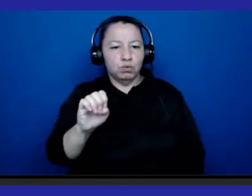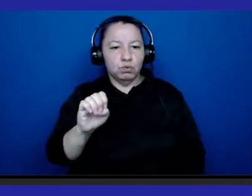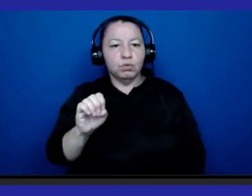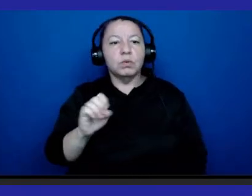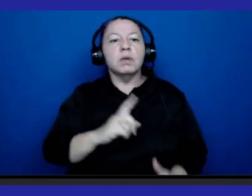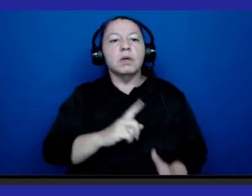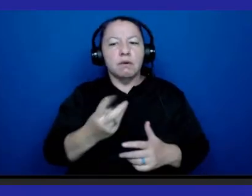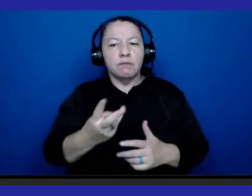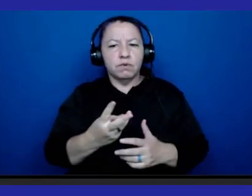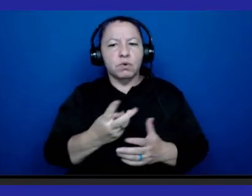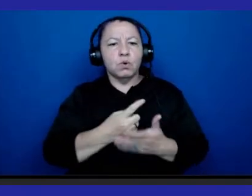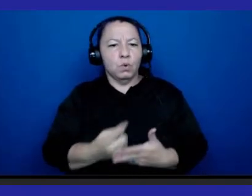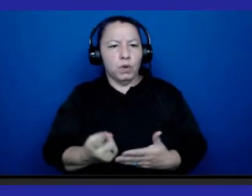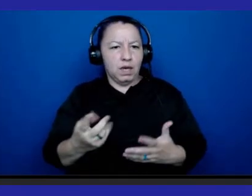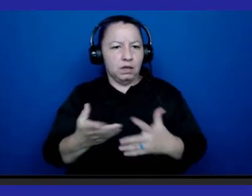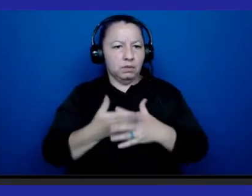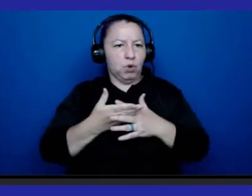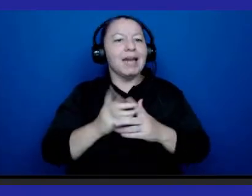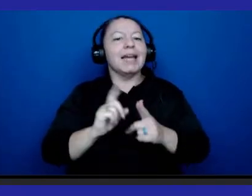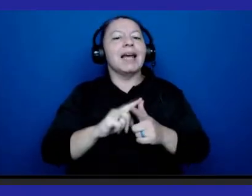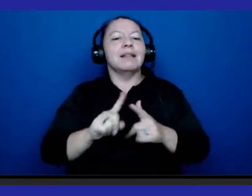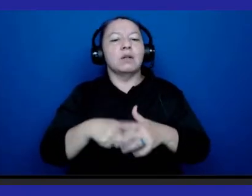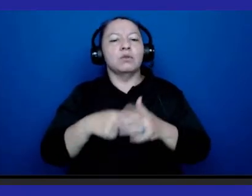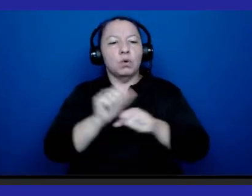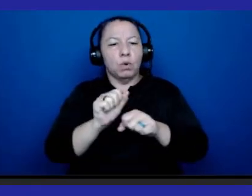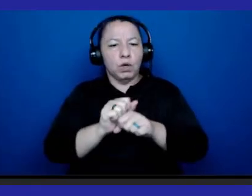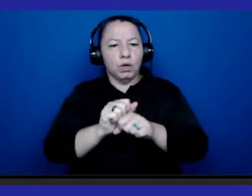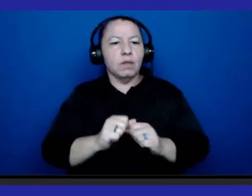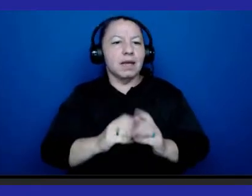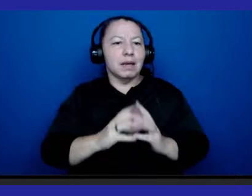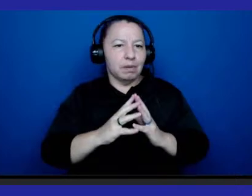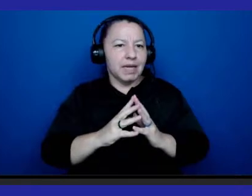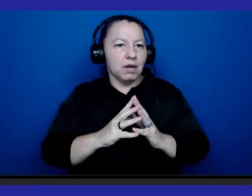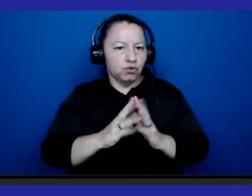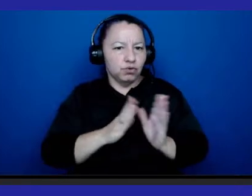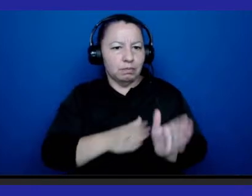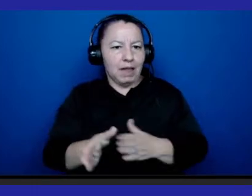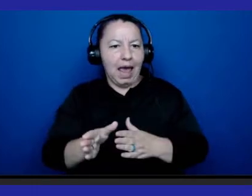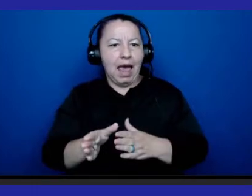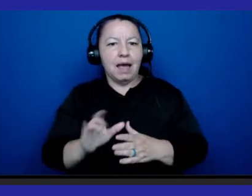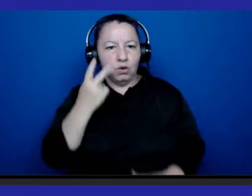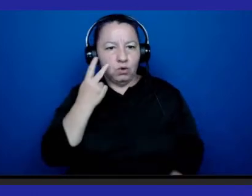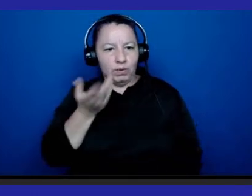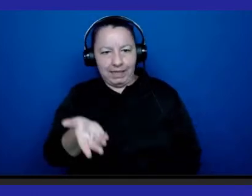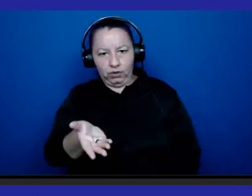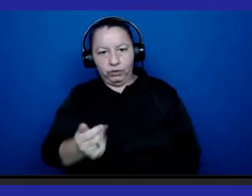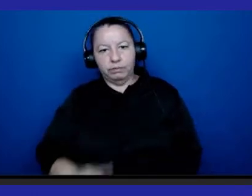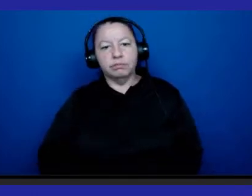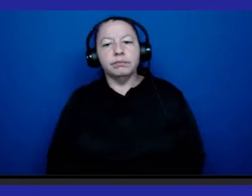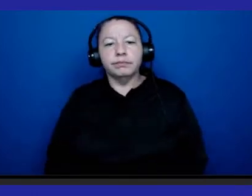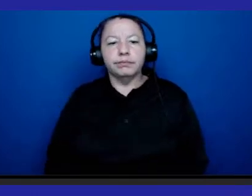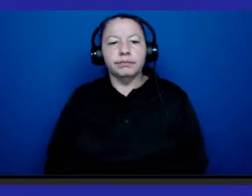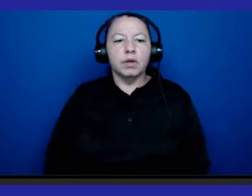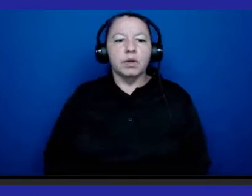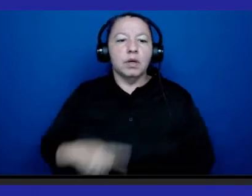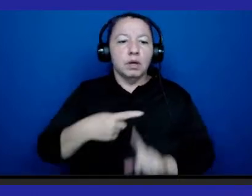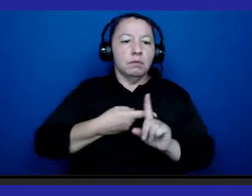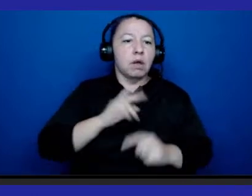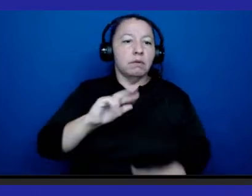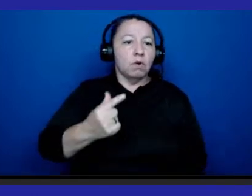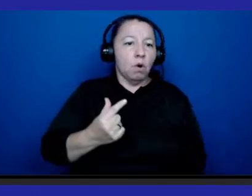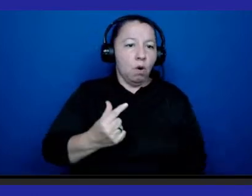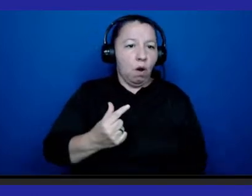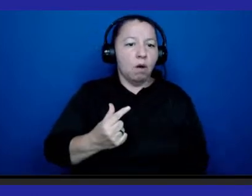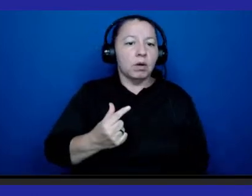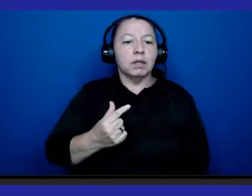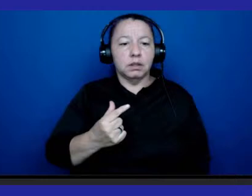break and started working on the implementation plan. So, which is what you see here. In August, we again got